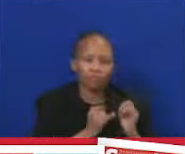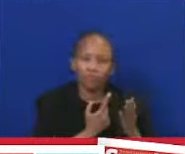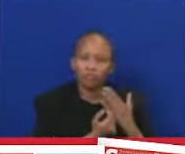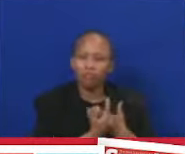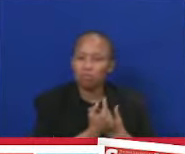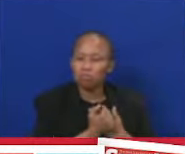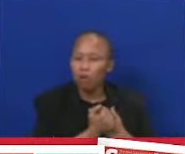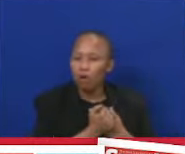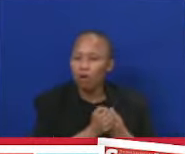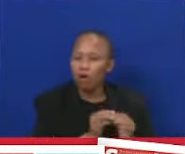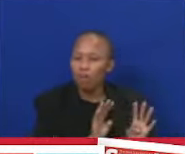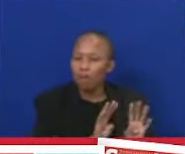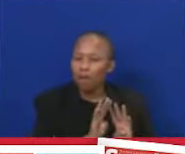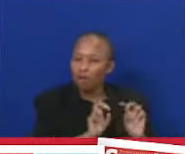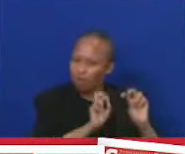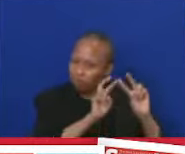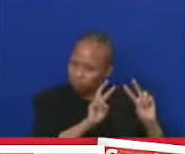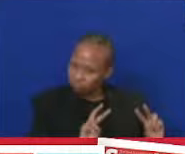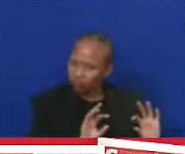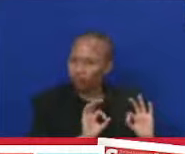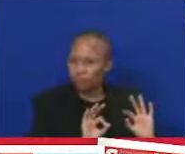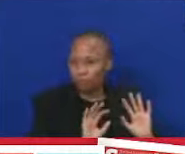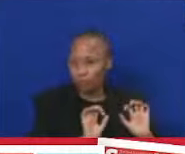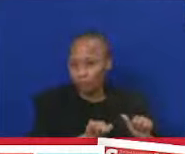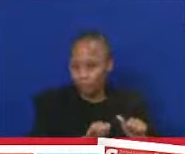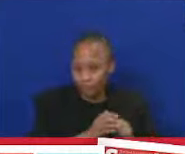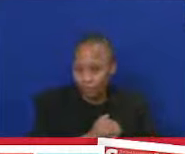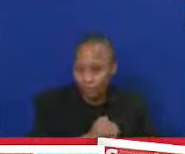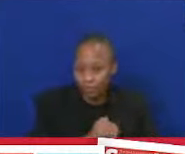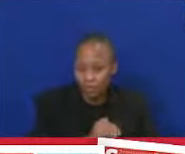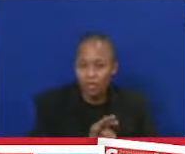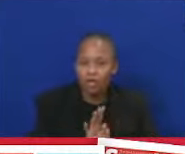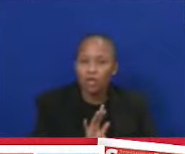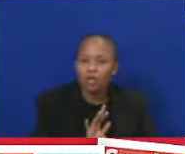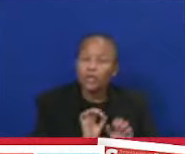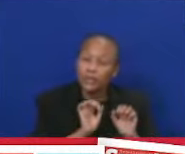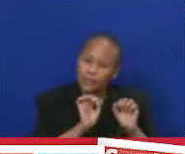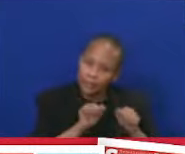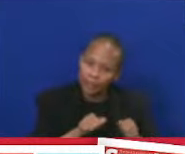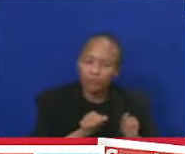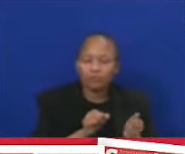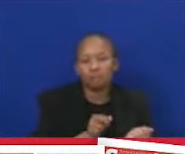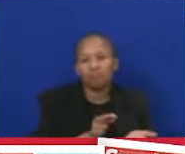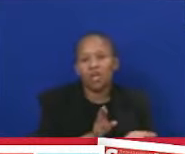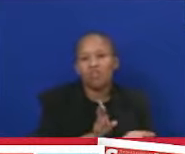and it was indeed recorded, Commissioners.